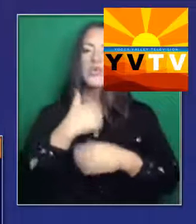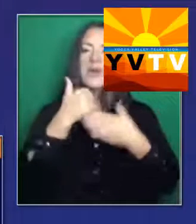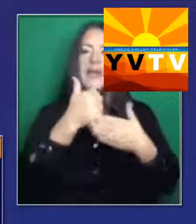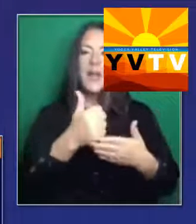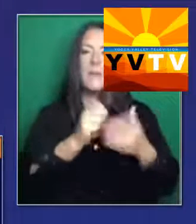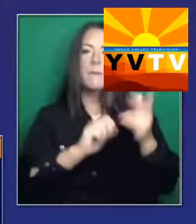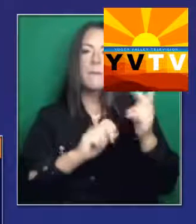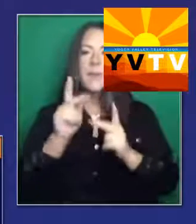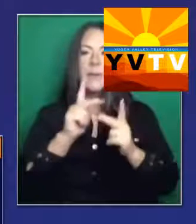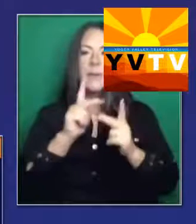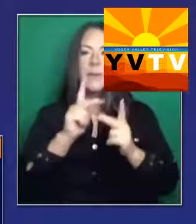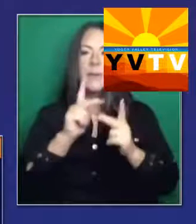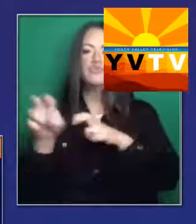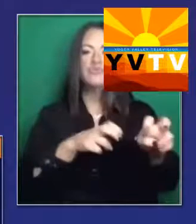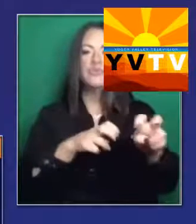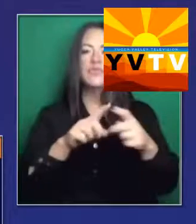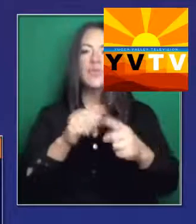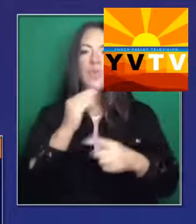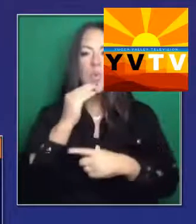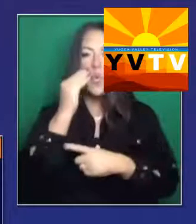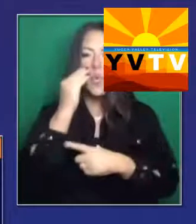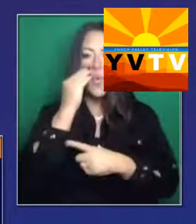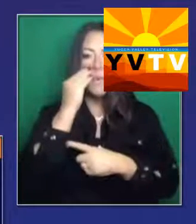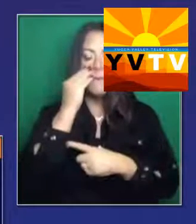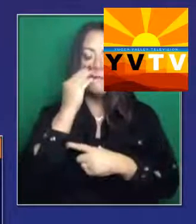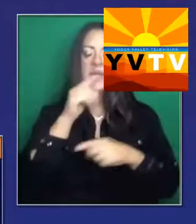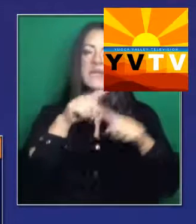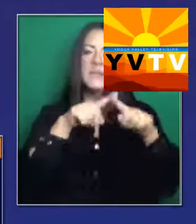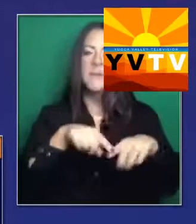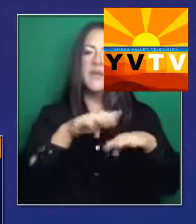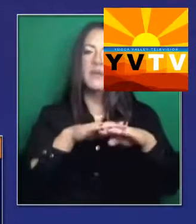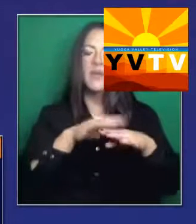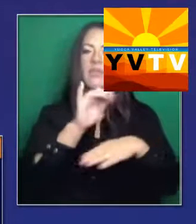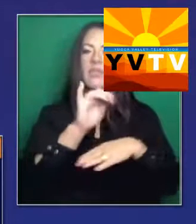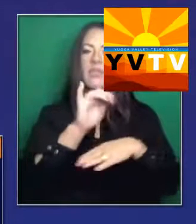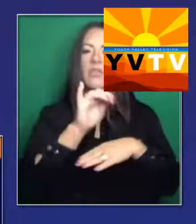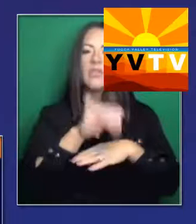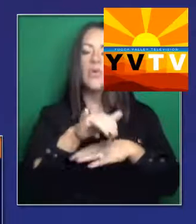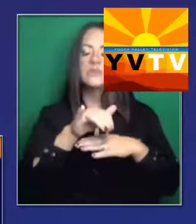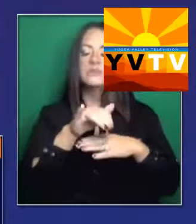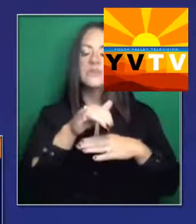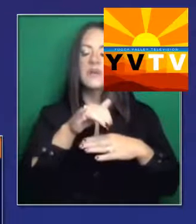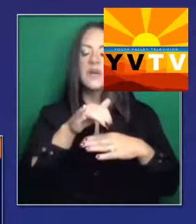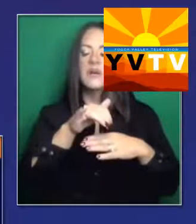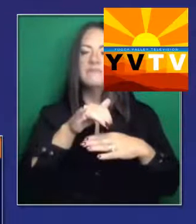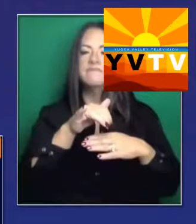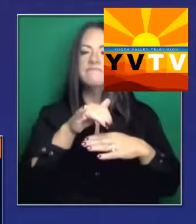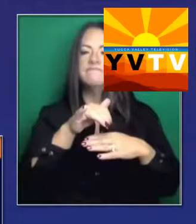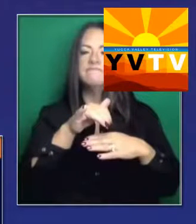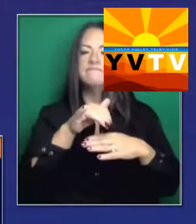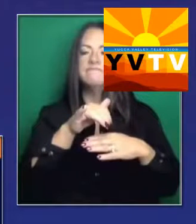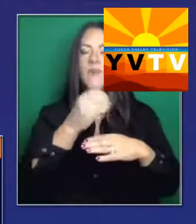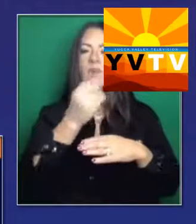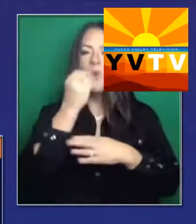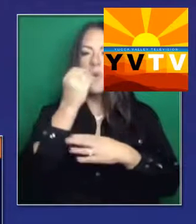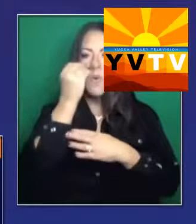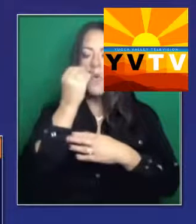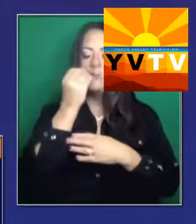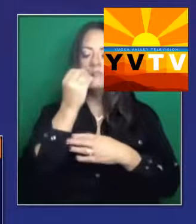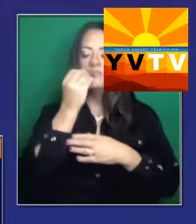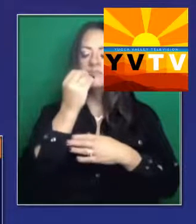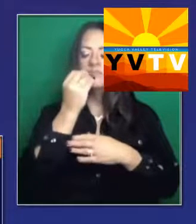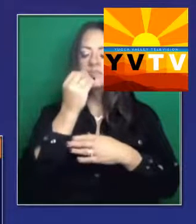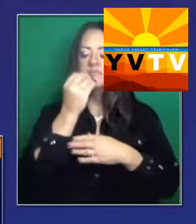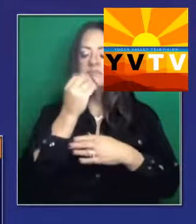home environments and reduce the utilization of those oxygen systems, the larger systems. As it relates to the state procurement efforts, we've